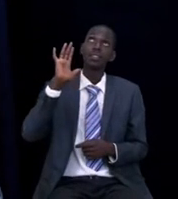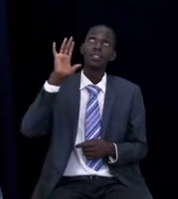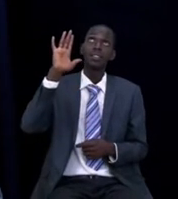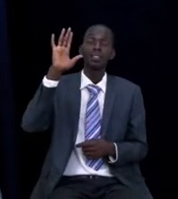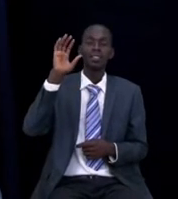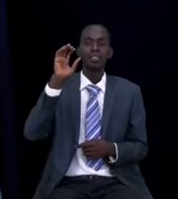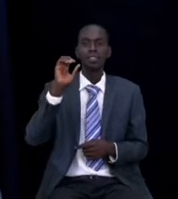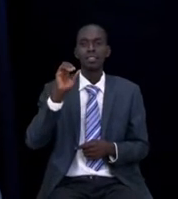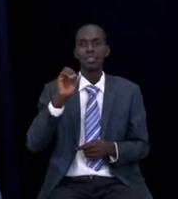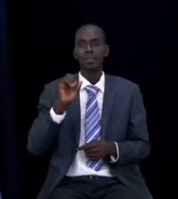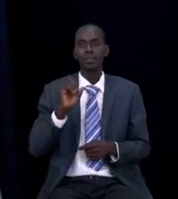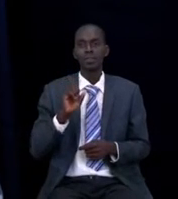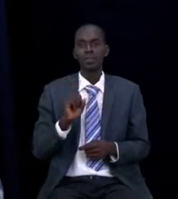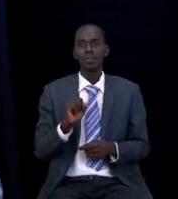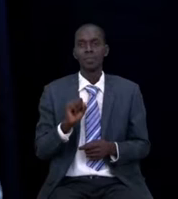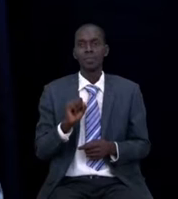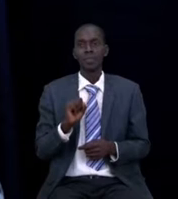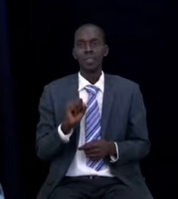nakane.